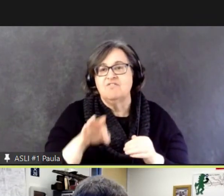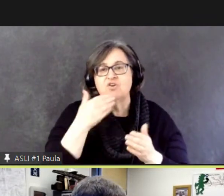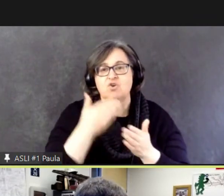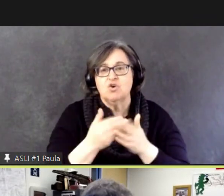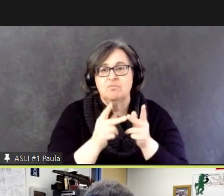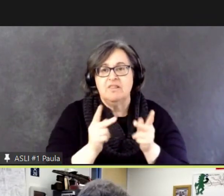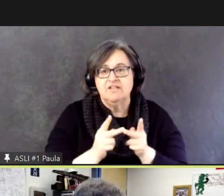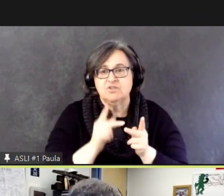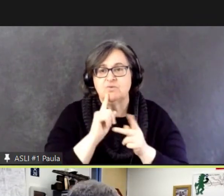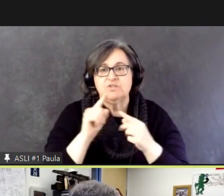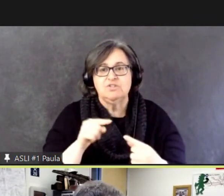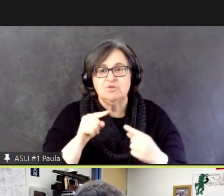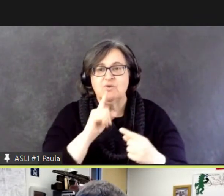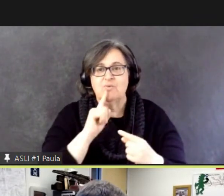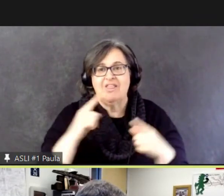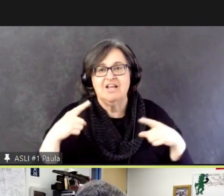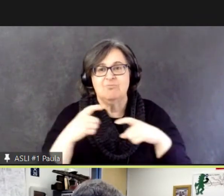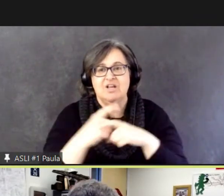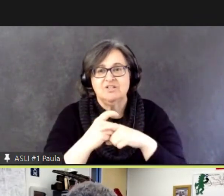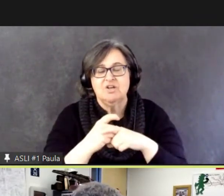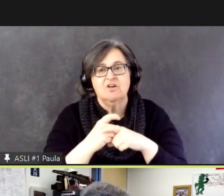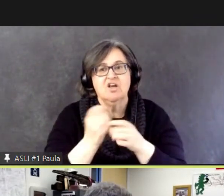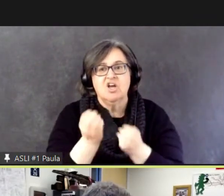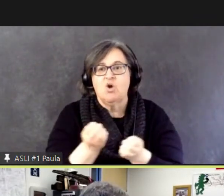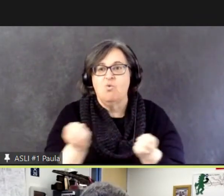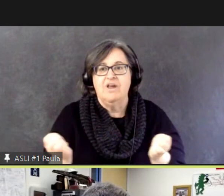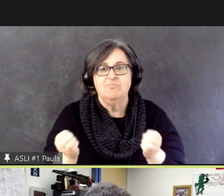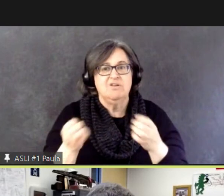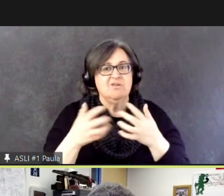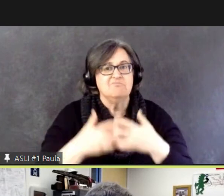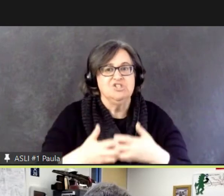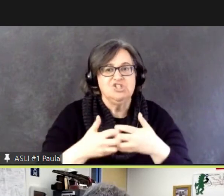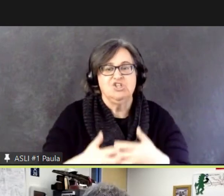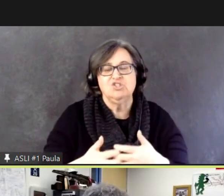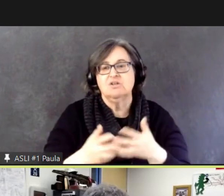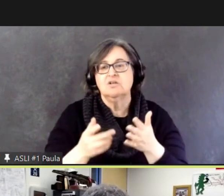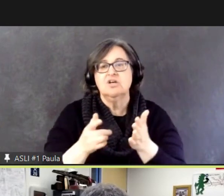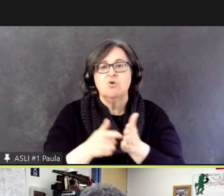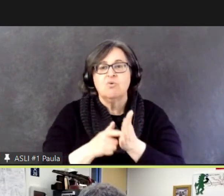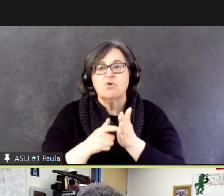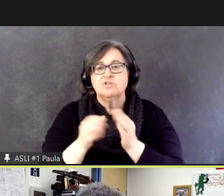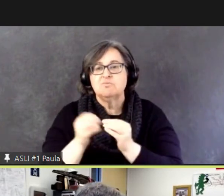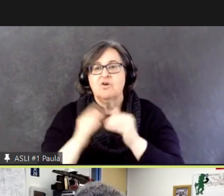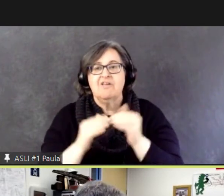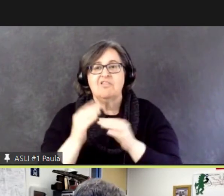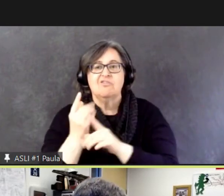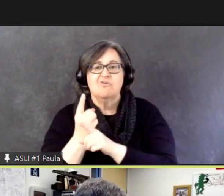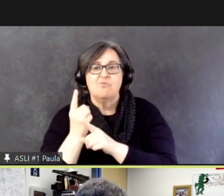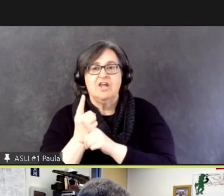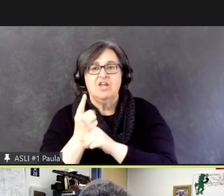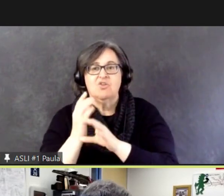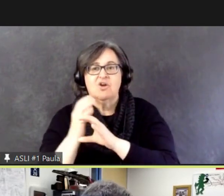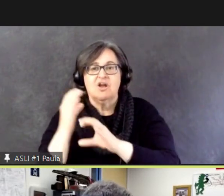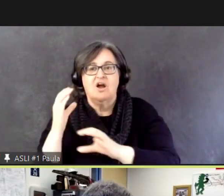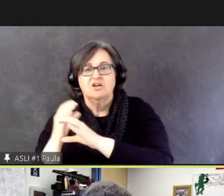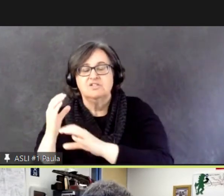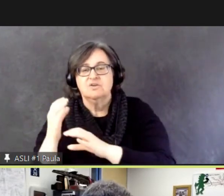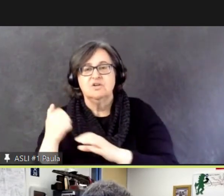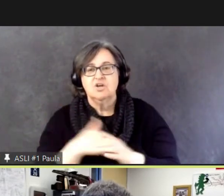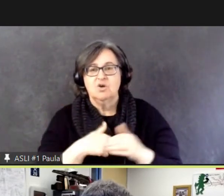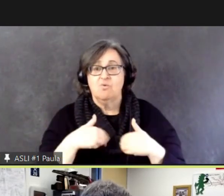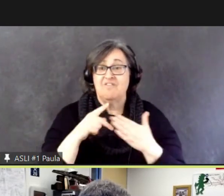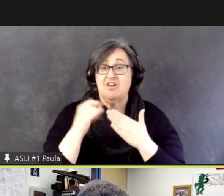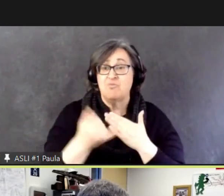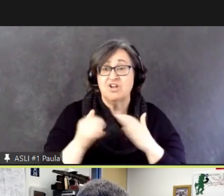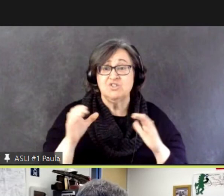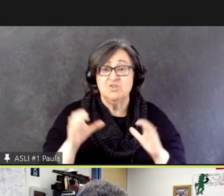been struggled because it's a really complicated sets of equipment that requires different things than our standard rail cars. And so we've had a project kind of on the books for